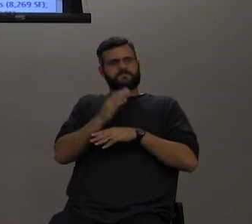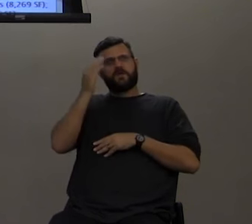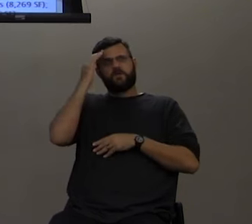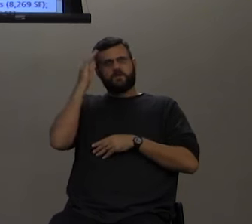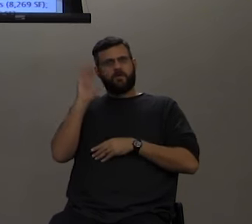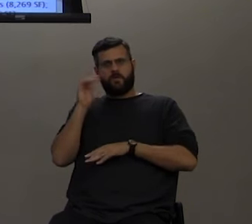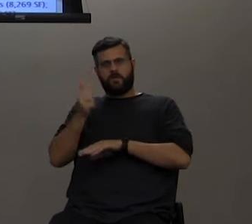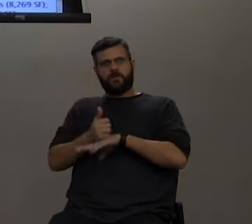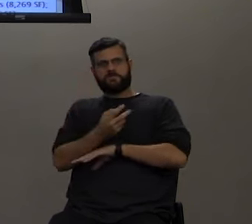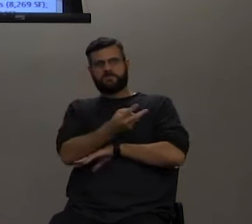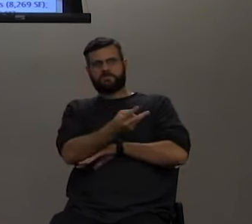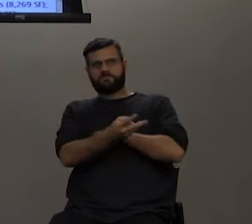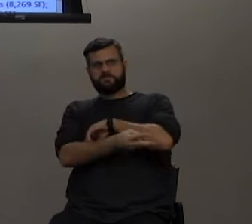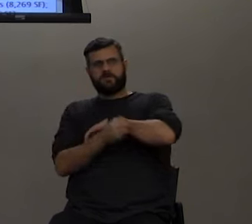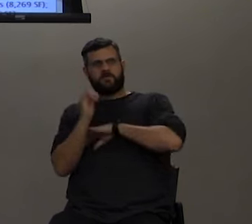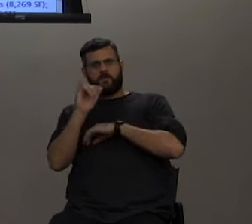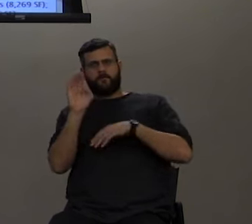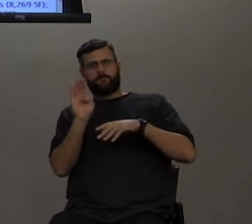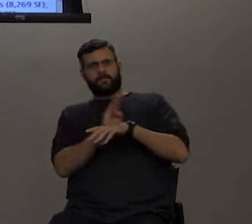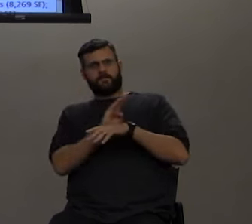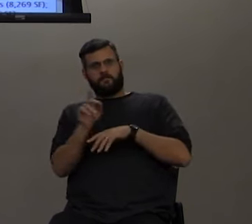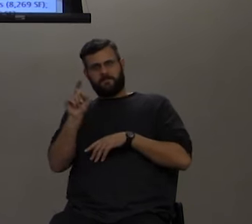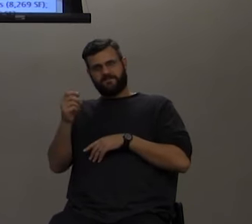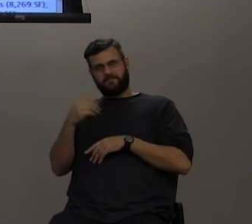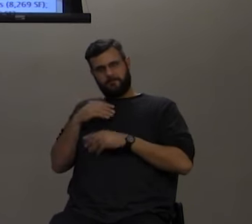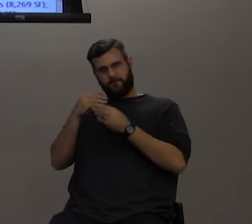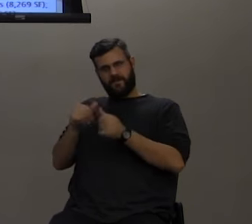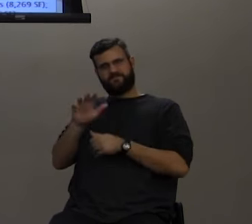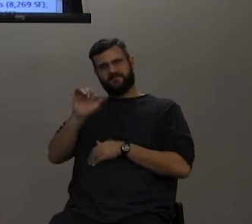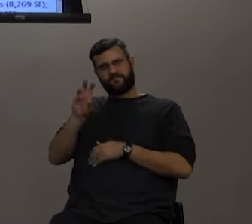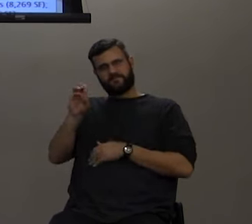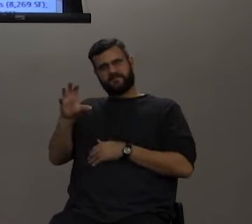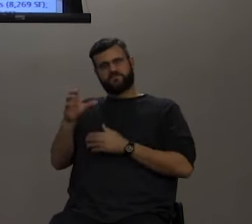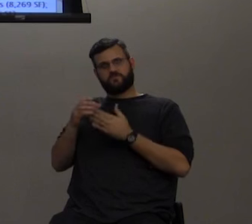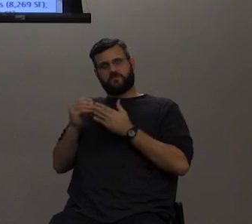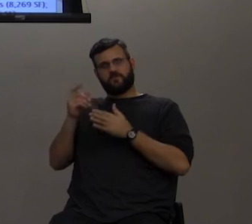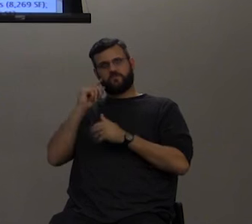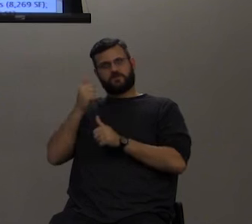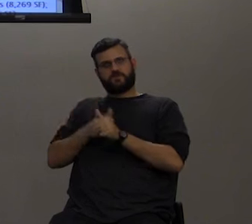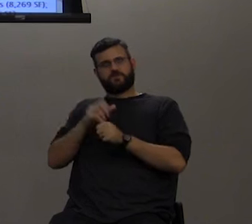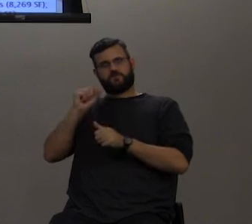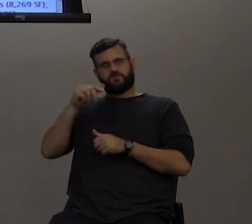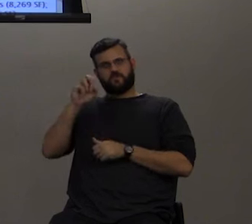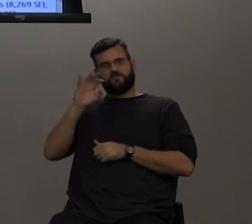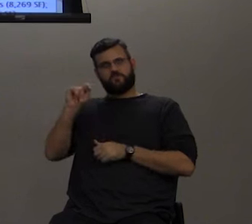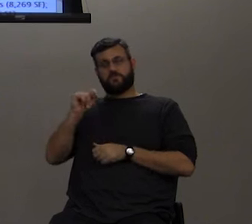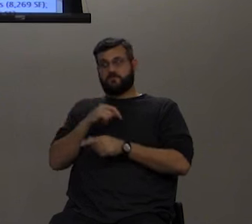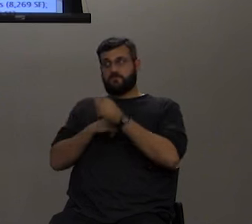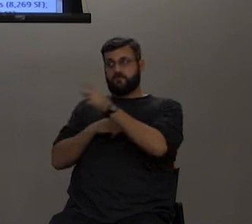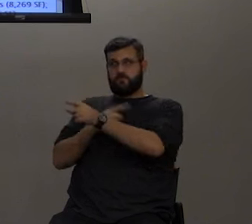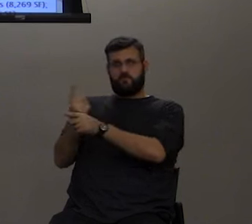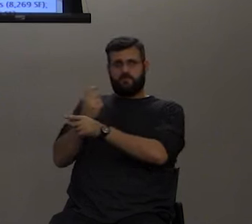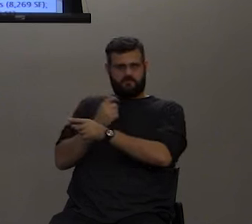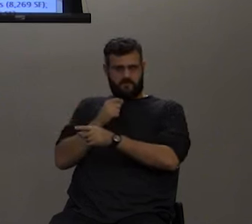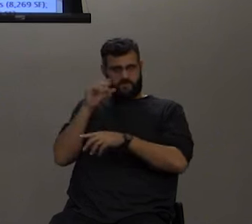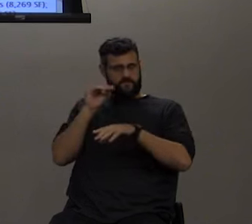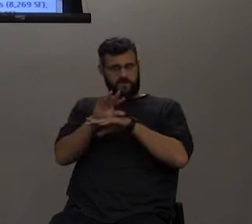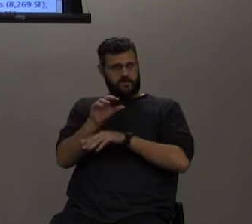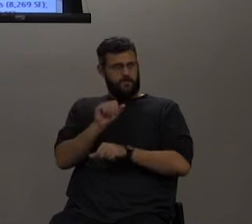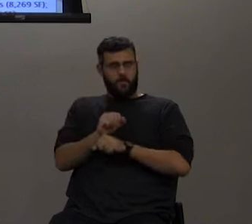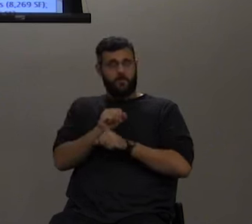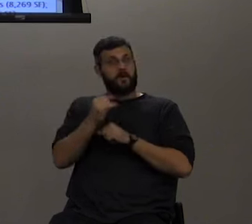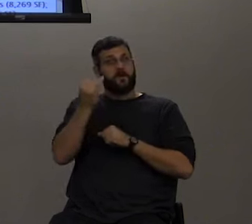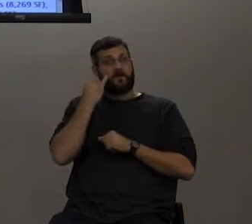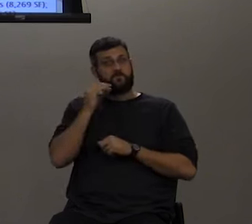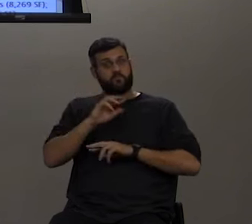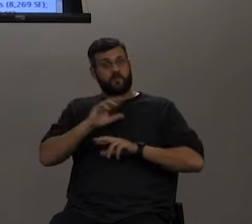guy, because they still need their $500 or $600 a square foot for them to survive. You don't think this has an effect, though, on employment? If